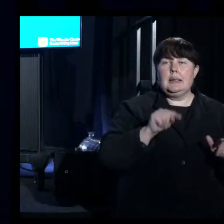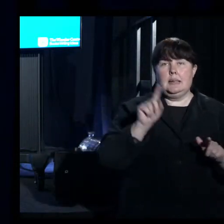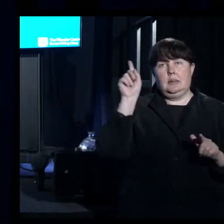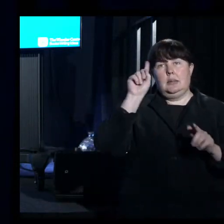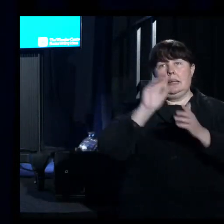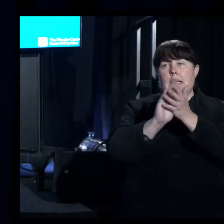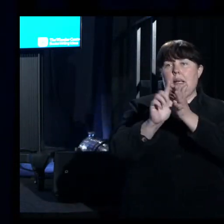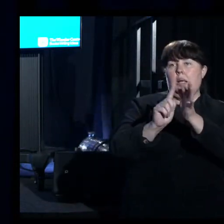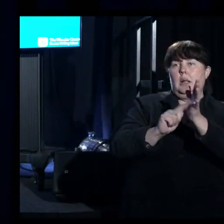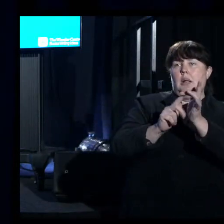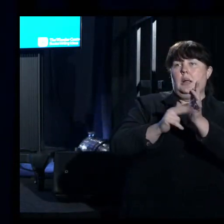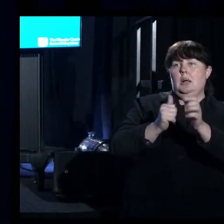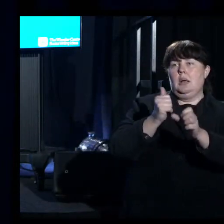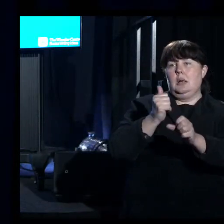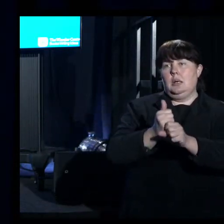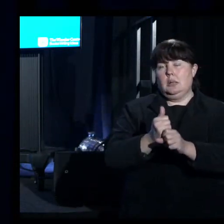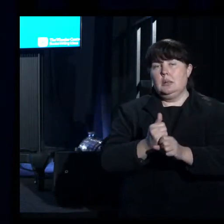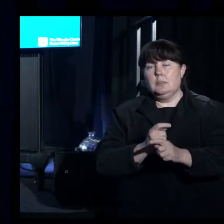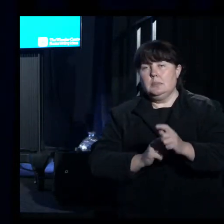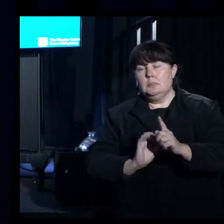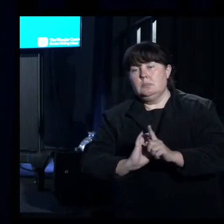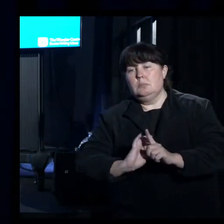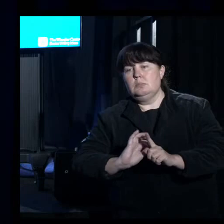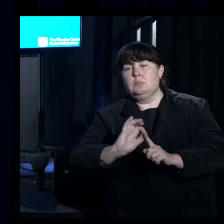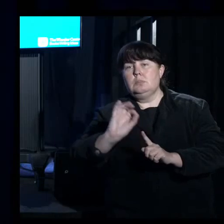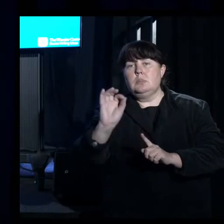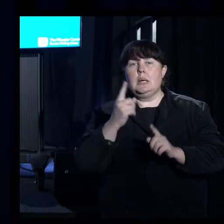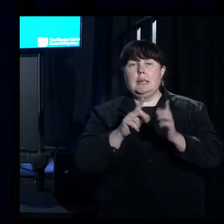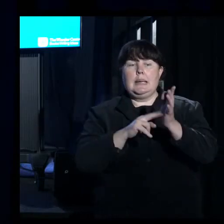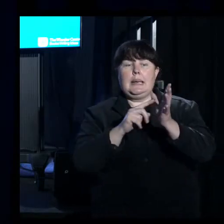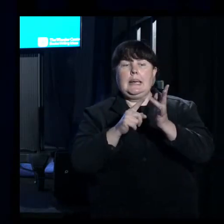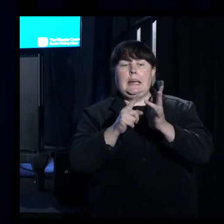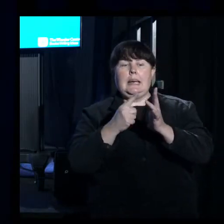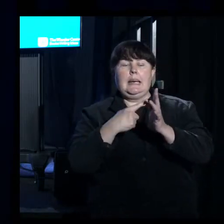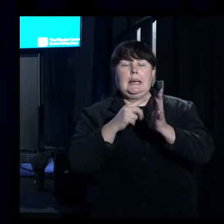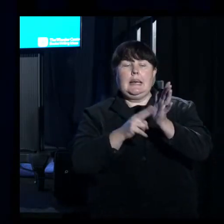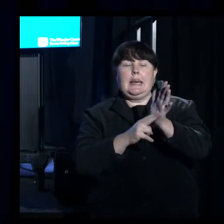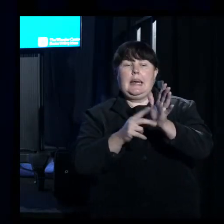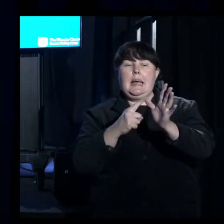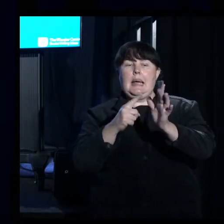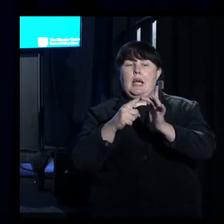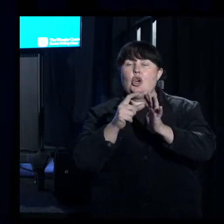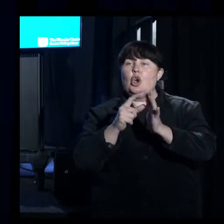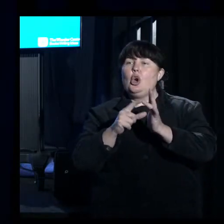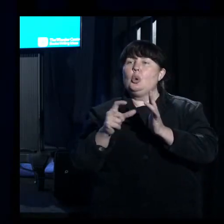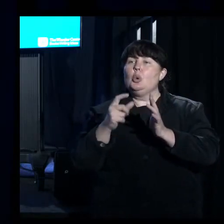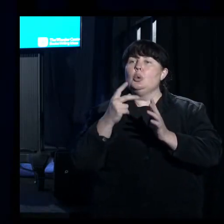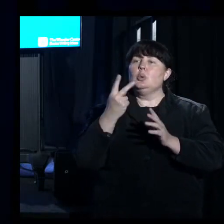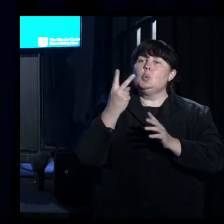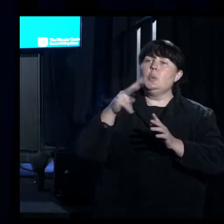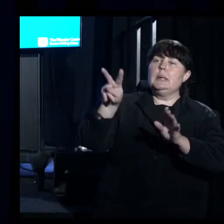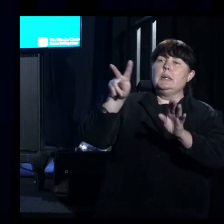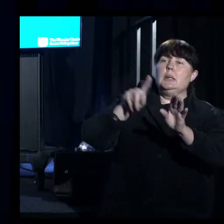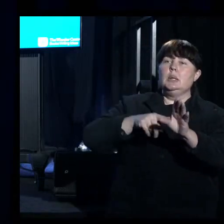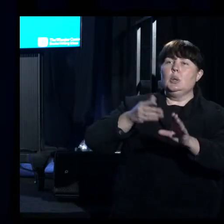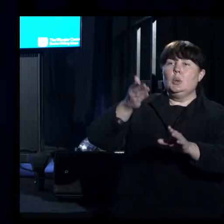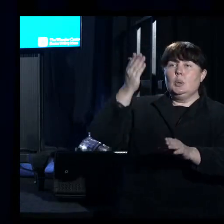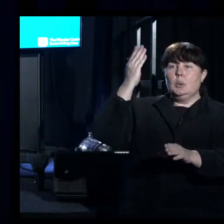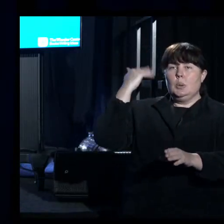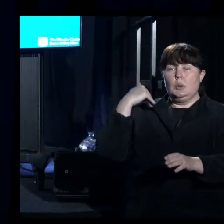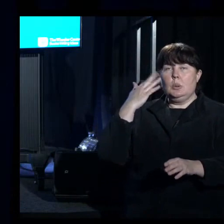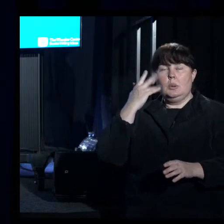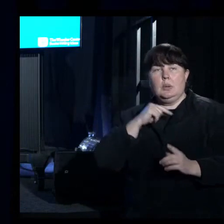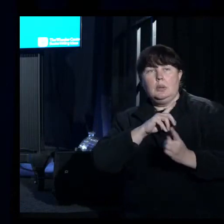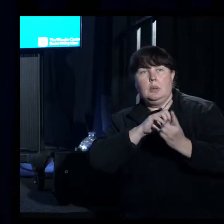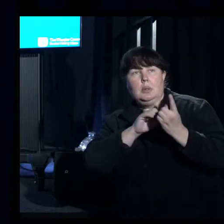decades ago, squinting into sunlight. When I drive to visit the scar trees, my phone lights up with their names